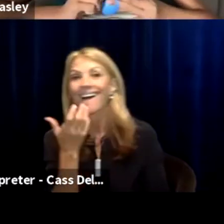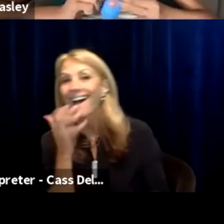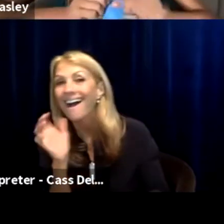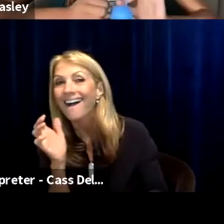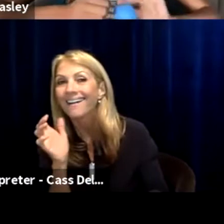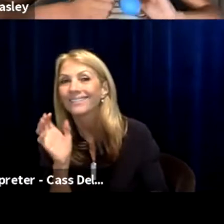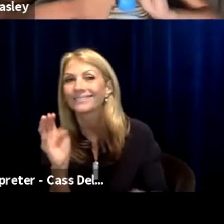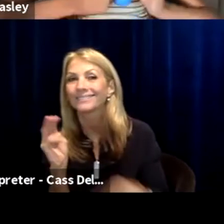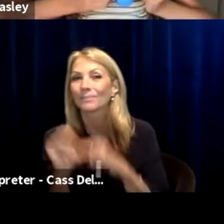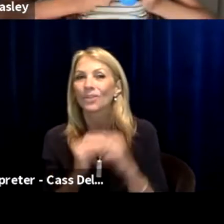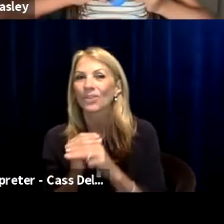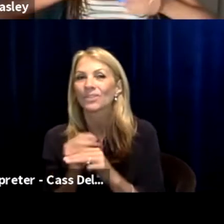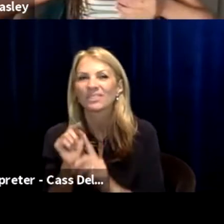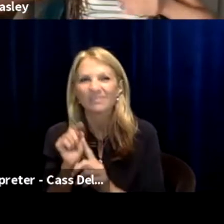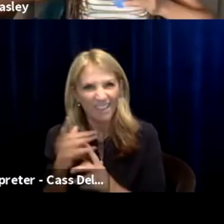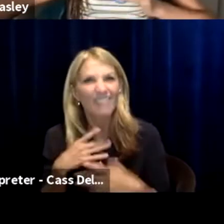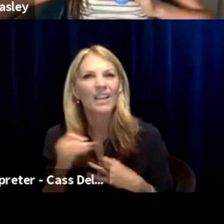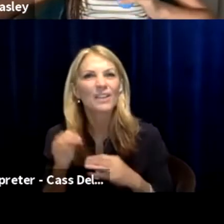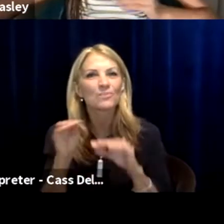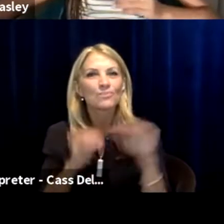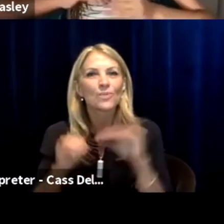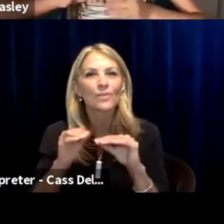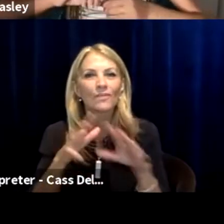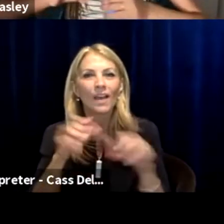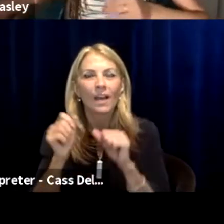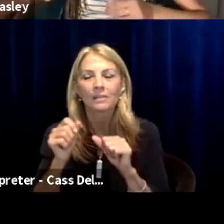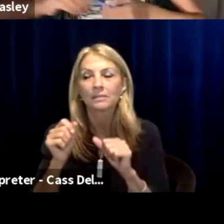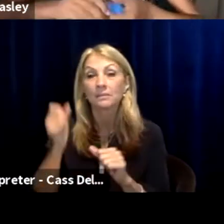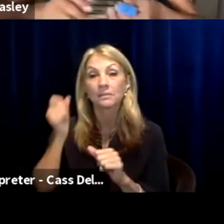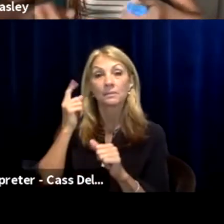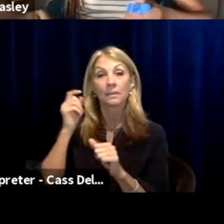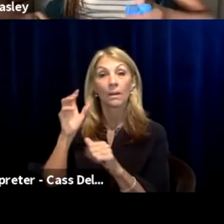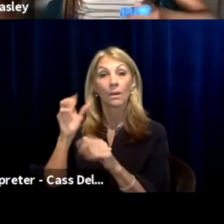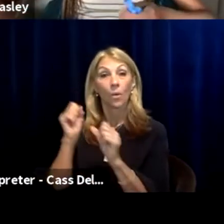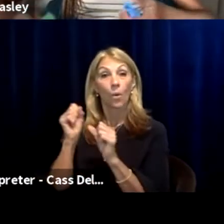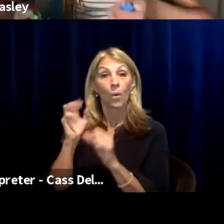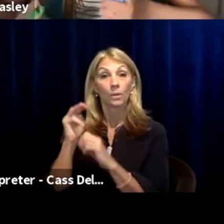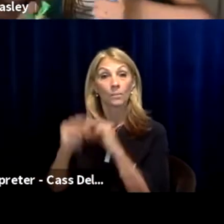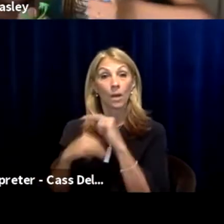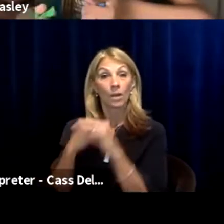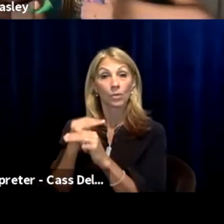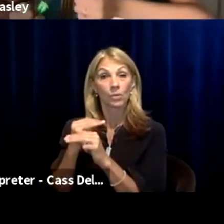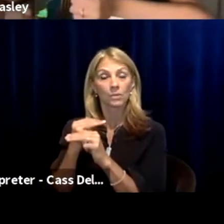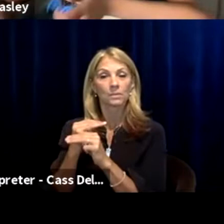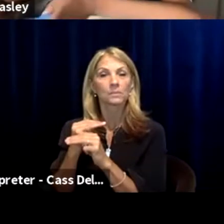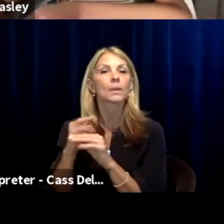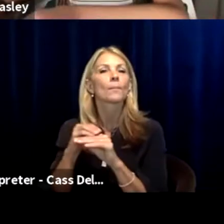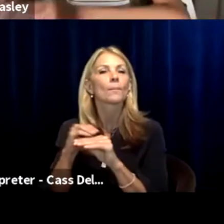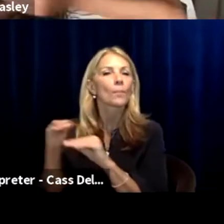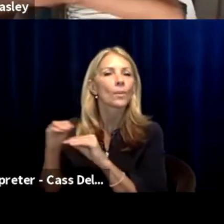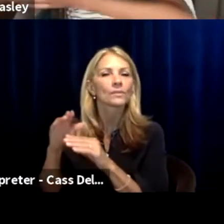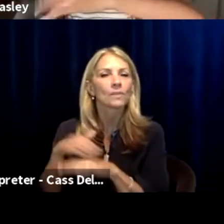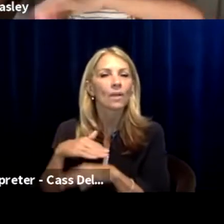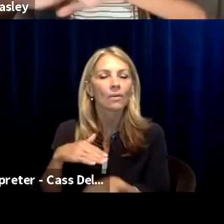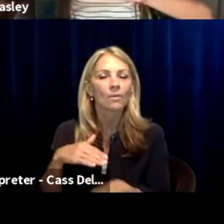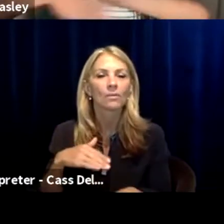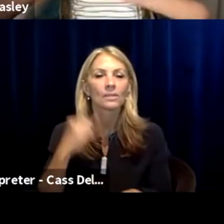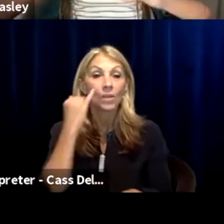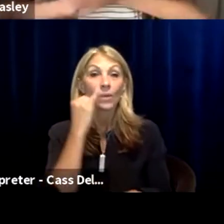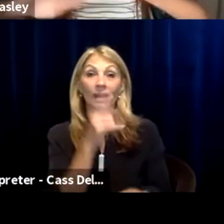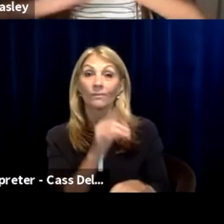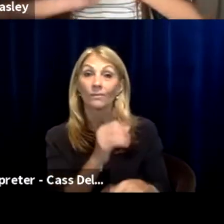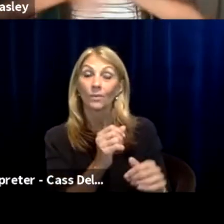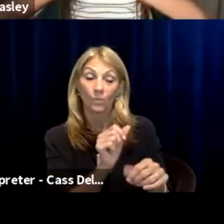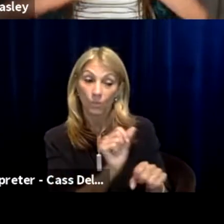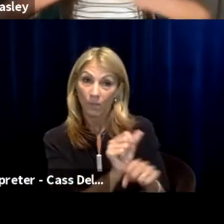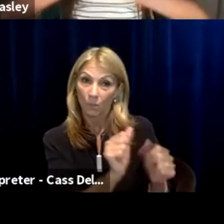fast. And cold molecules move a lot slower. So if you're working with warm or hot water, those molecules are going to move